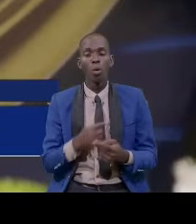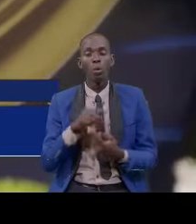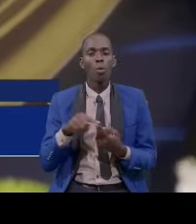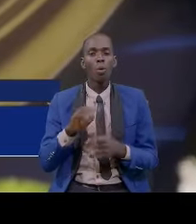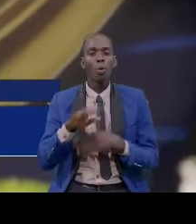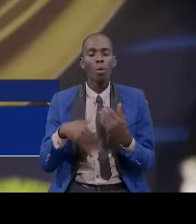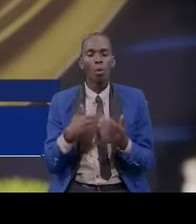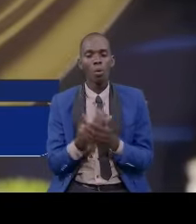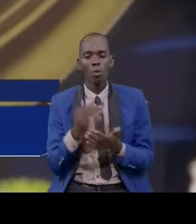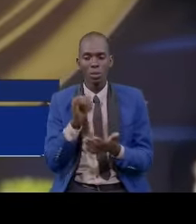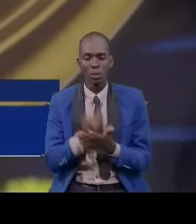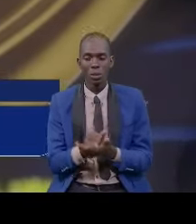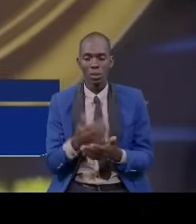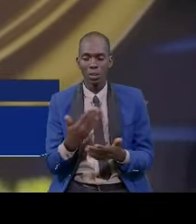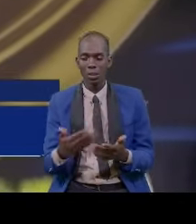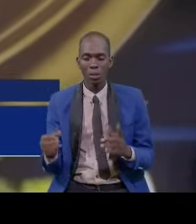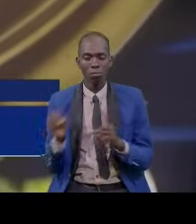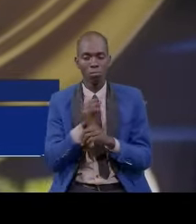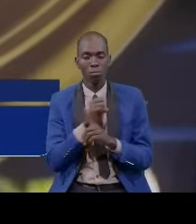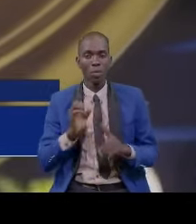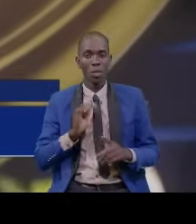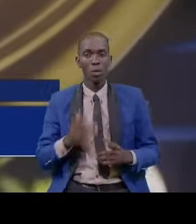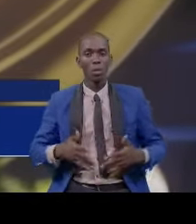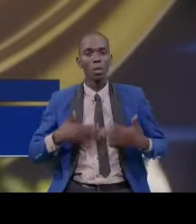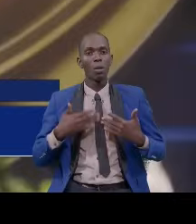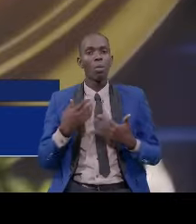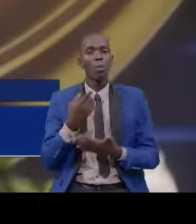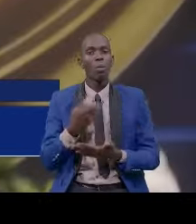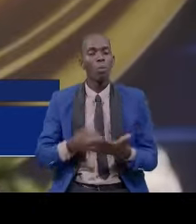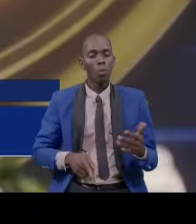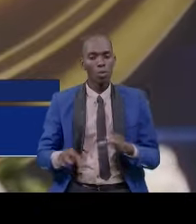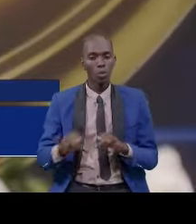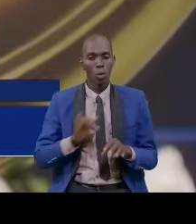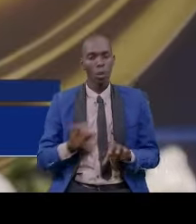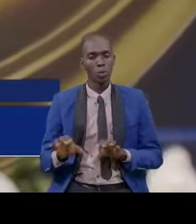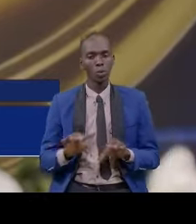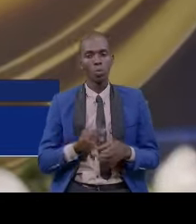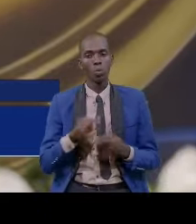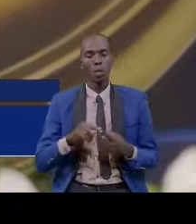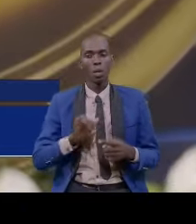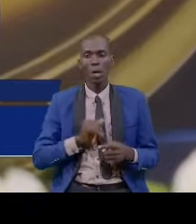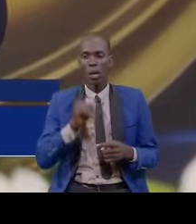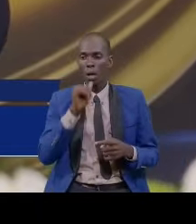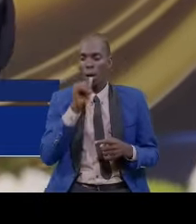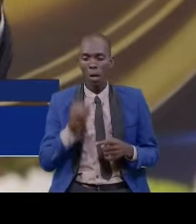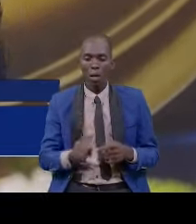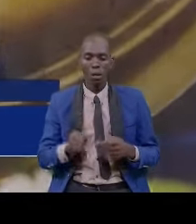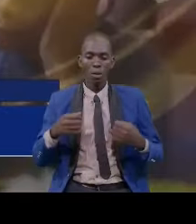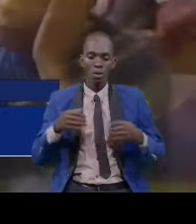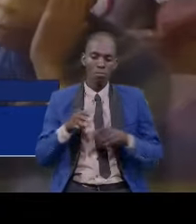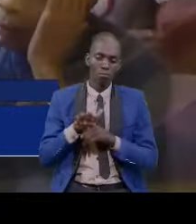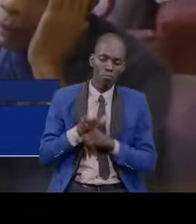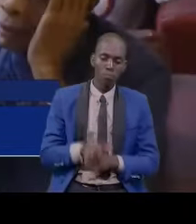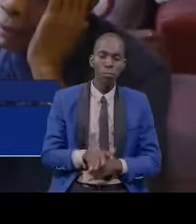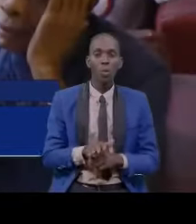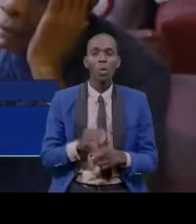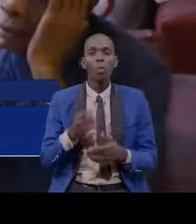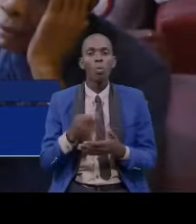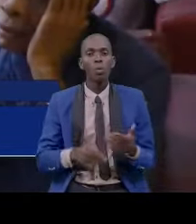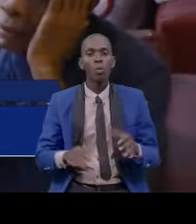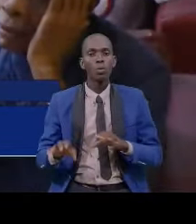nothing to do with church. According to what he said, this has nothing to do with preaching the gospel. This is a